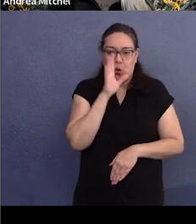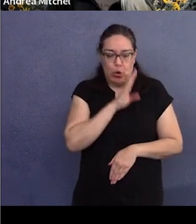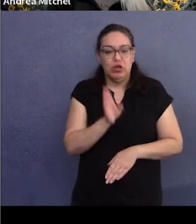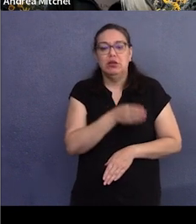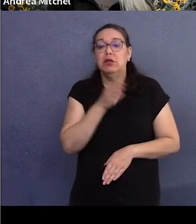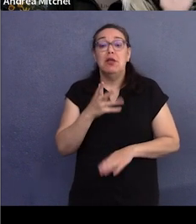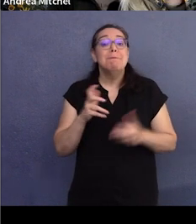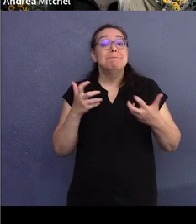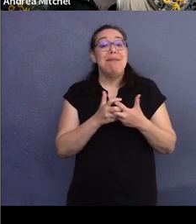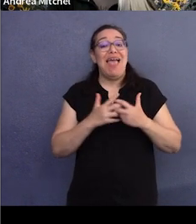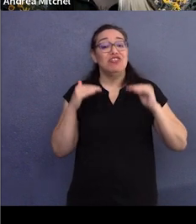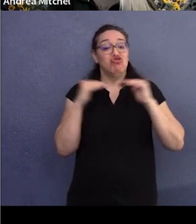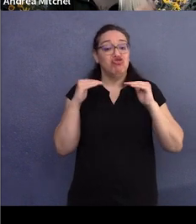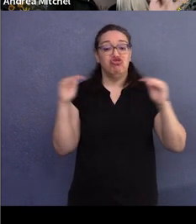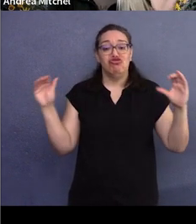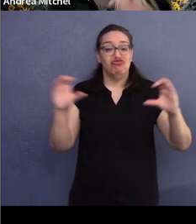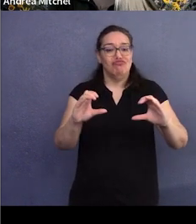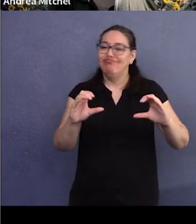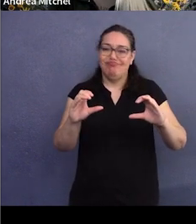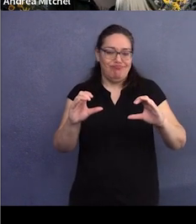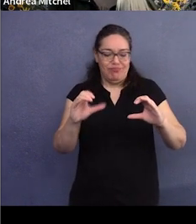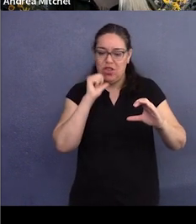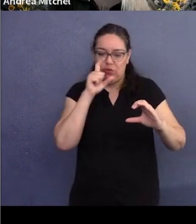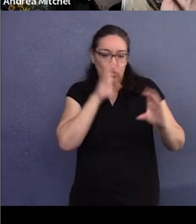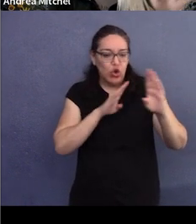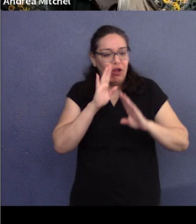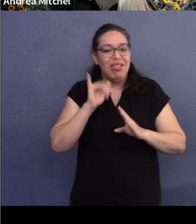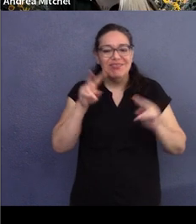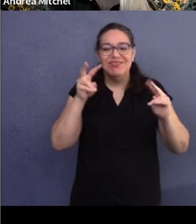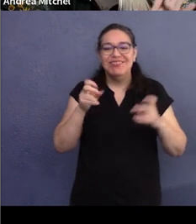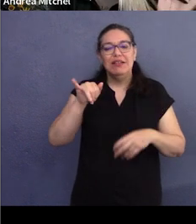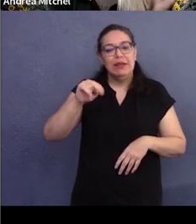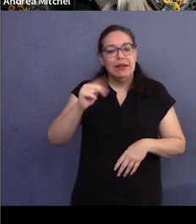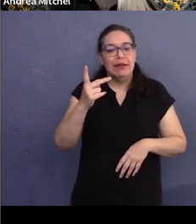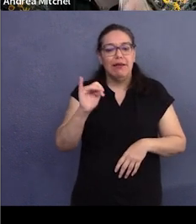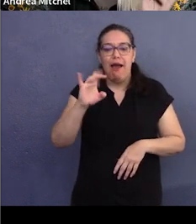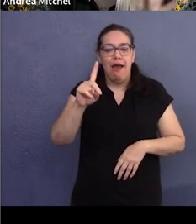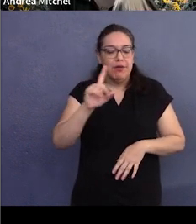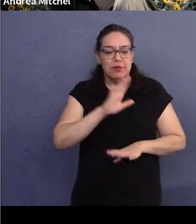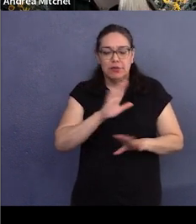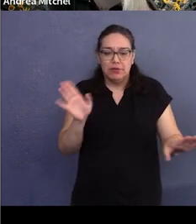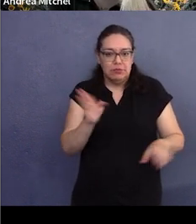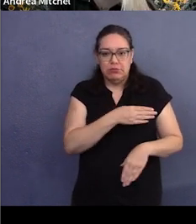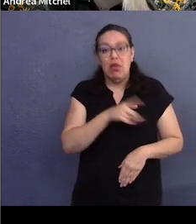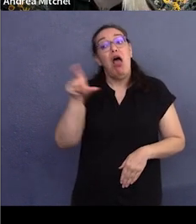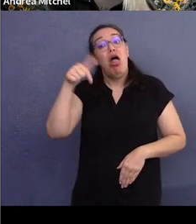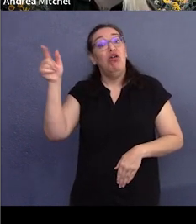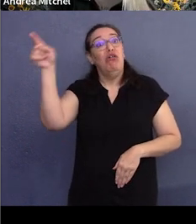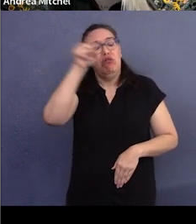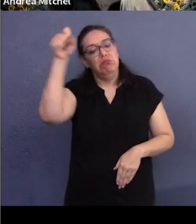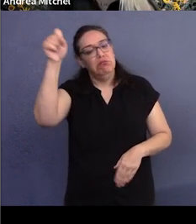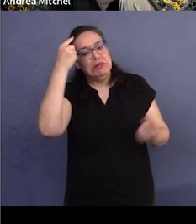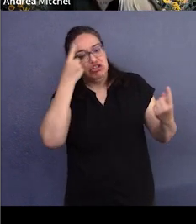we go. Matching, we don't need to worry about that, which is in kind. Don't need to worry about that. When you get to other grants, you should consider that.